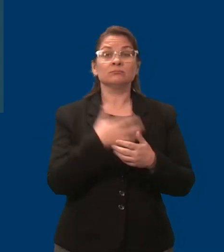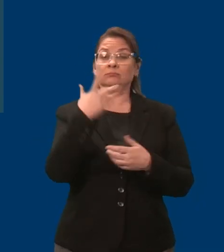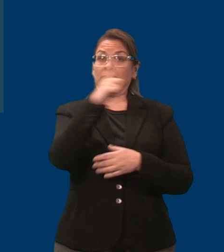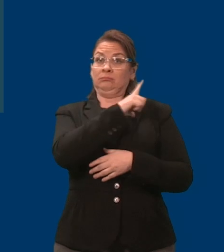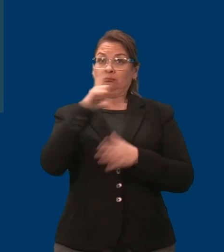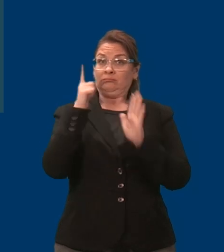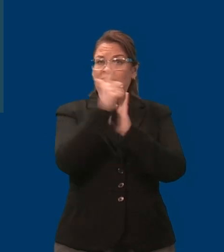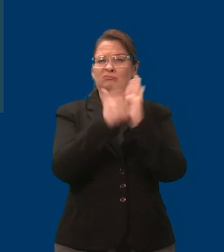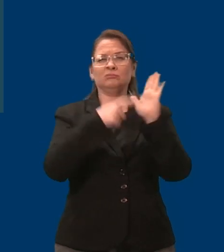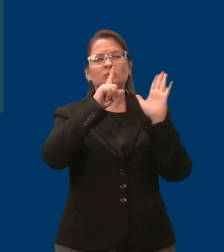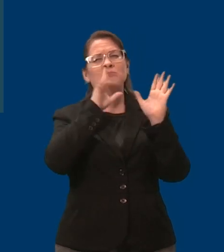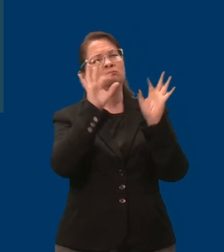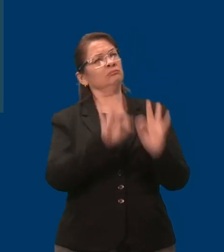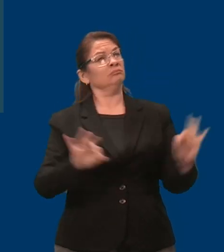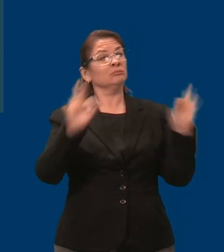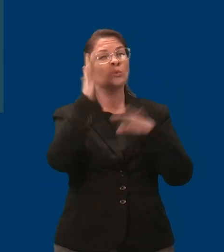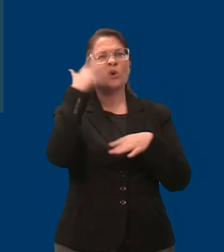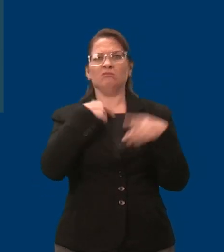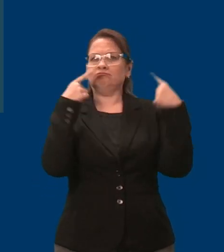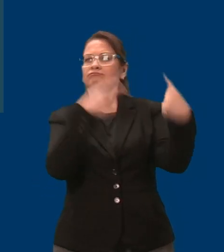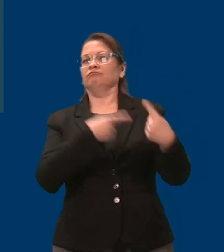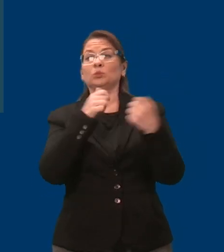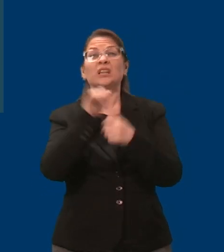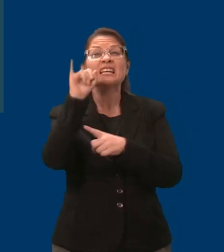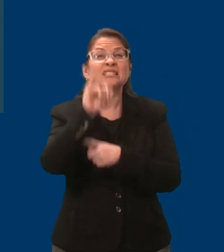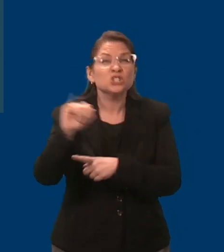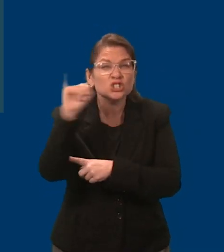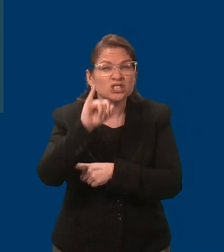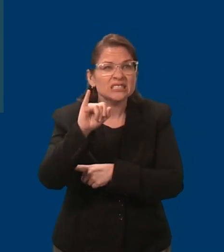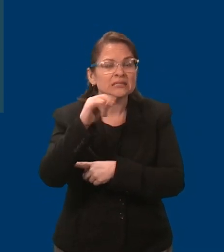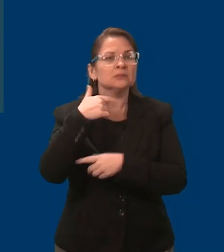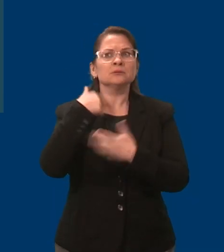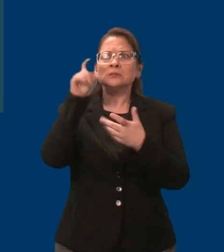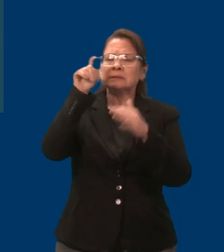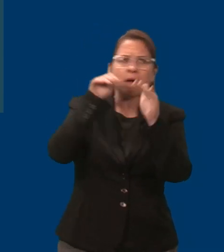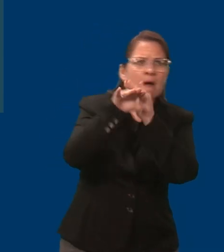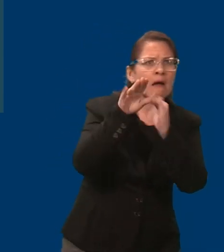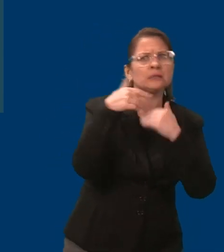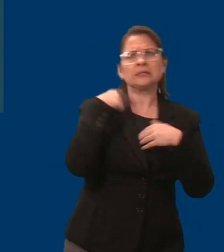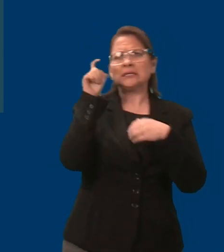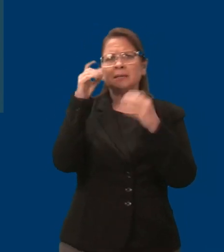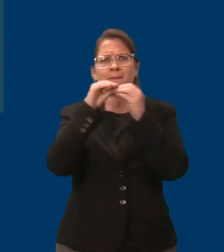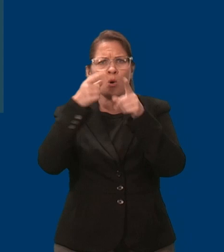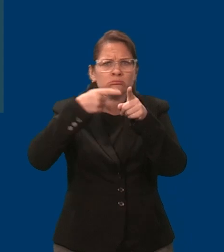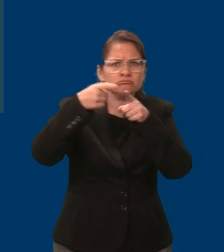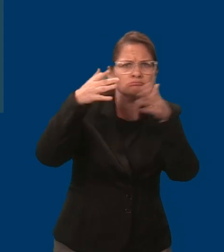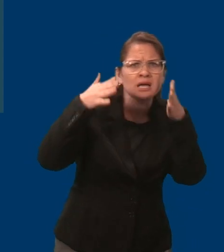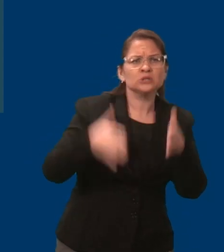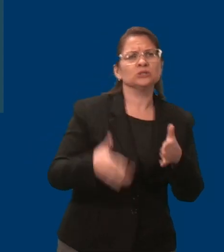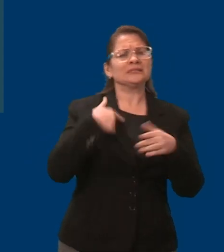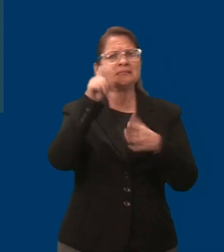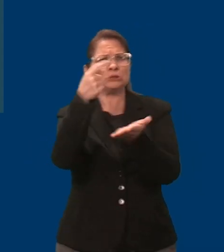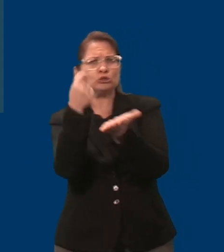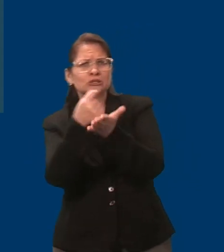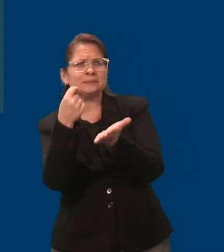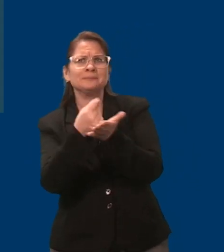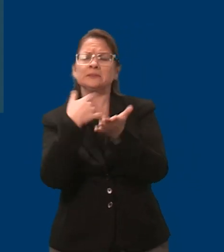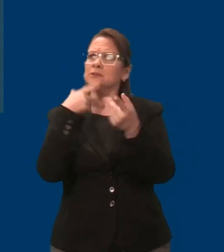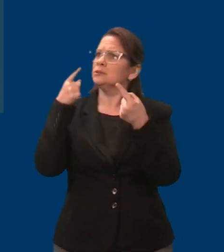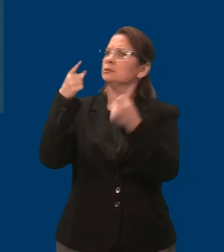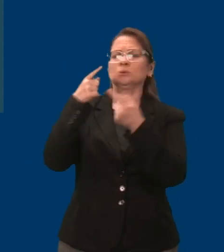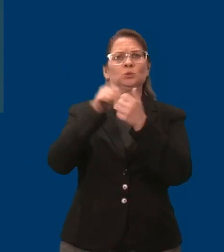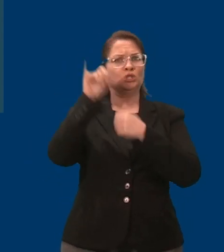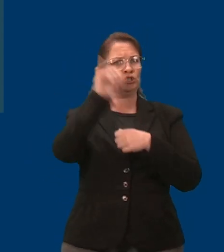insurance barriers, getting access to the proper specialists and treatments we need. I will share with you just one of our insurance